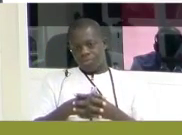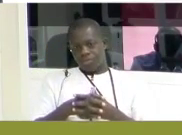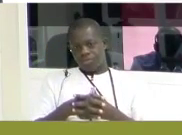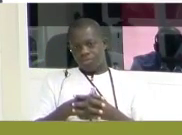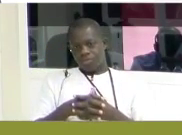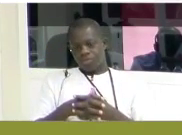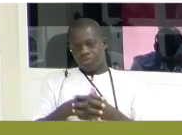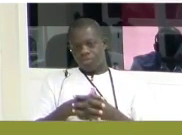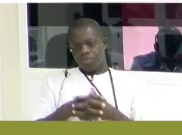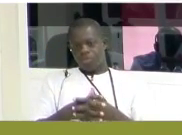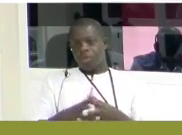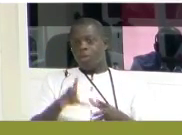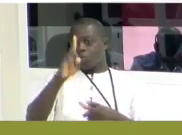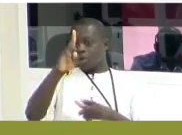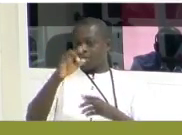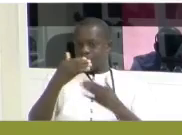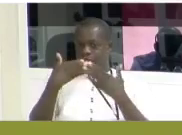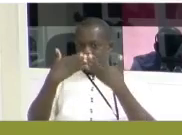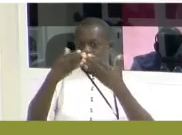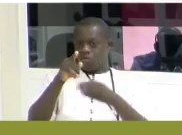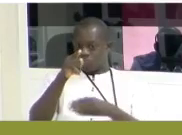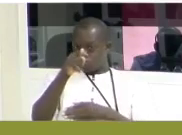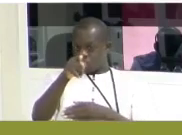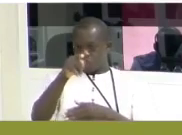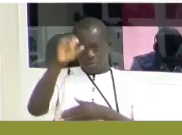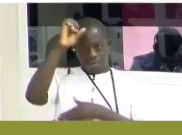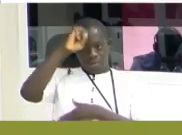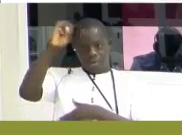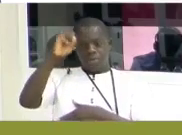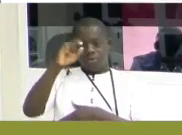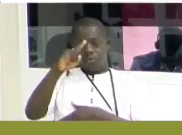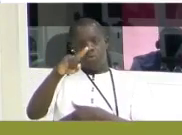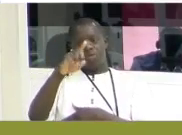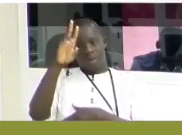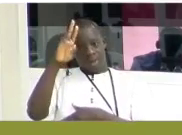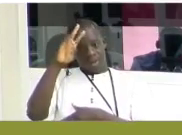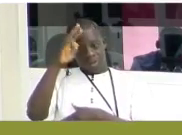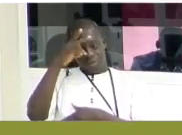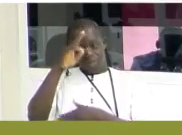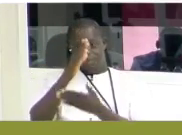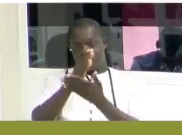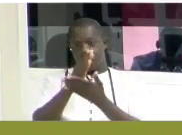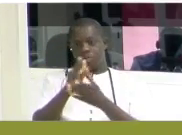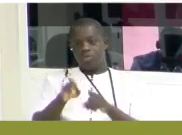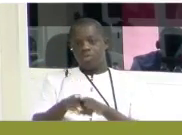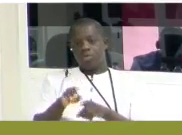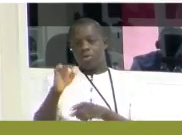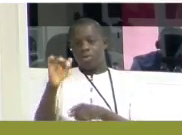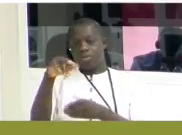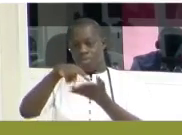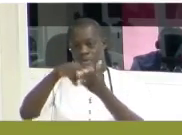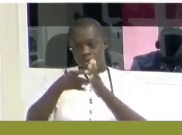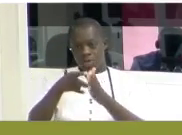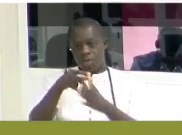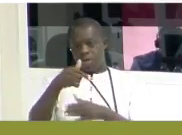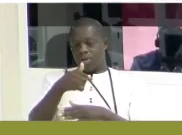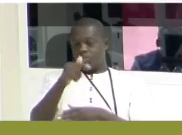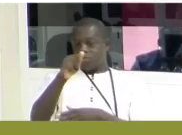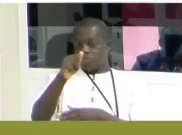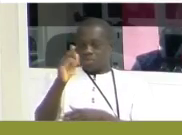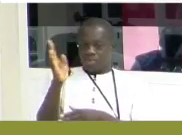One, I've already told the president that you are the prime suspect, so otherwise means I am lying, and you know the consequences.